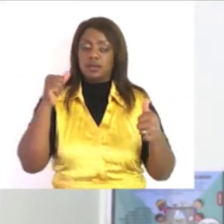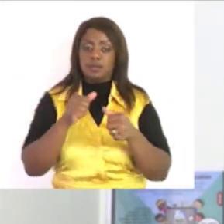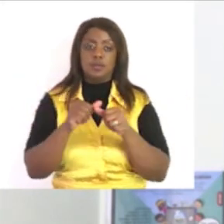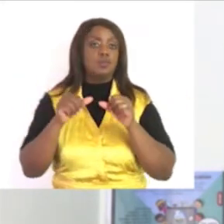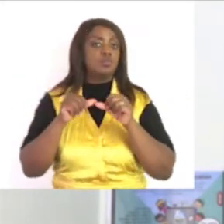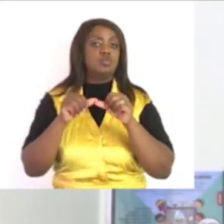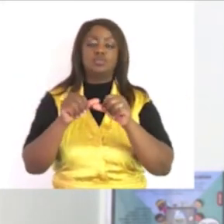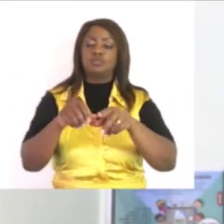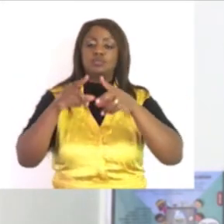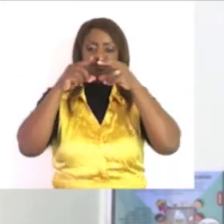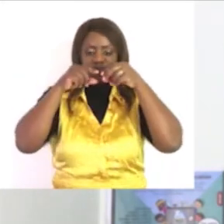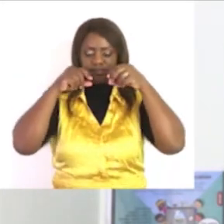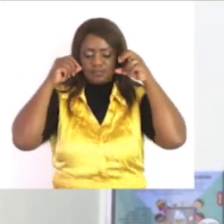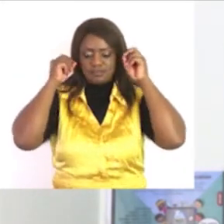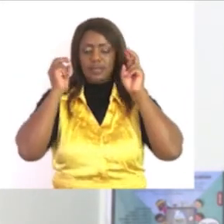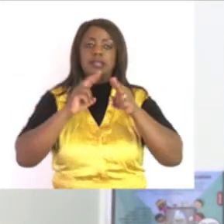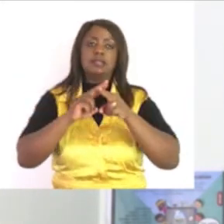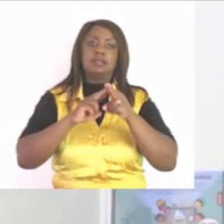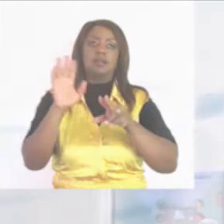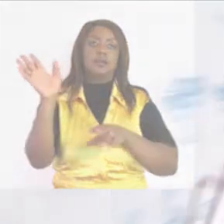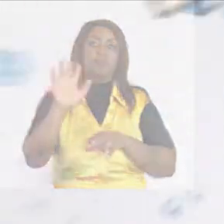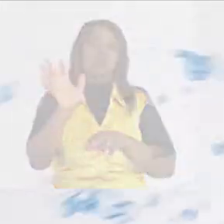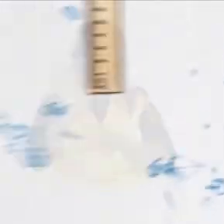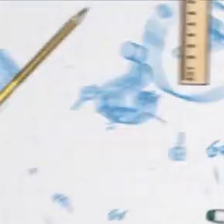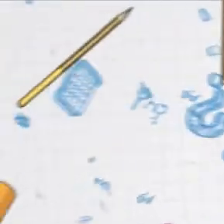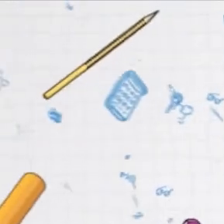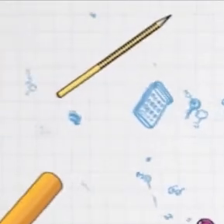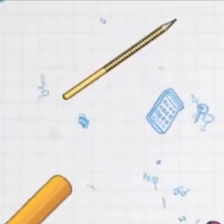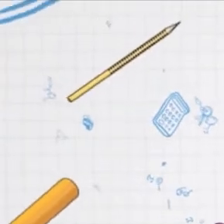and from us, it's a bye-bye.